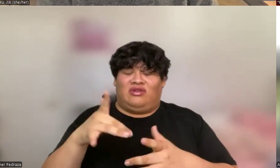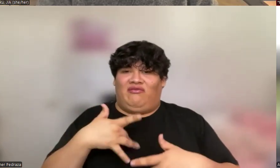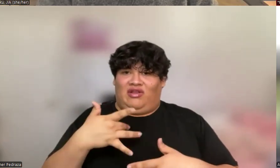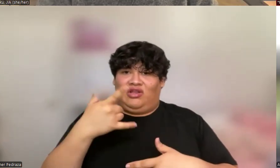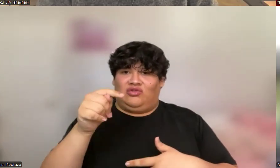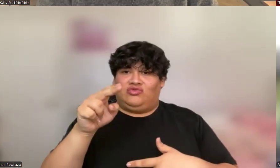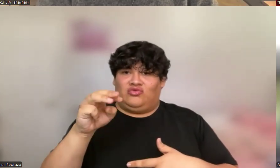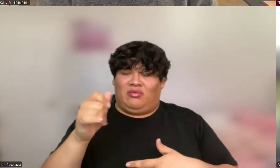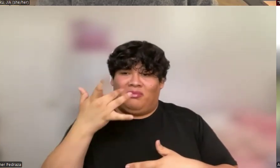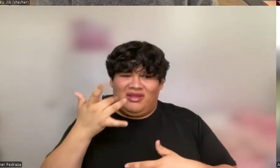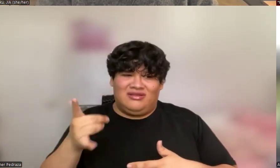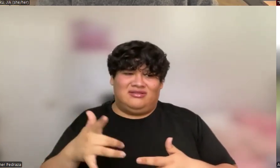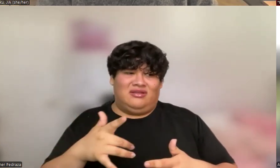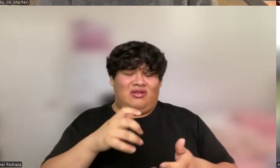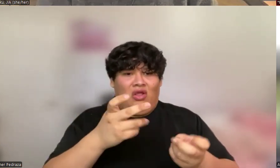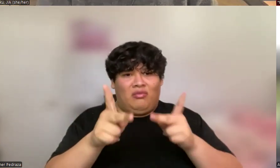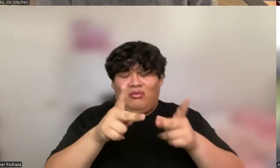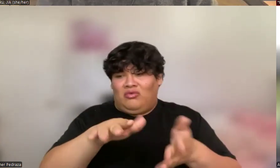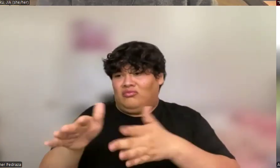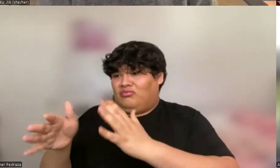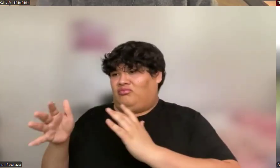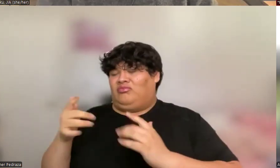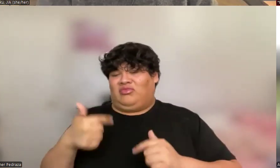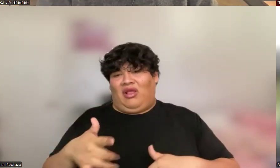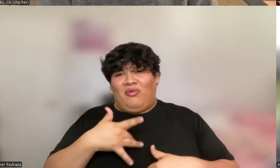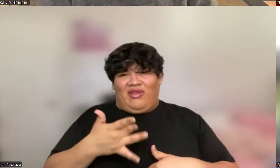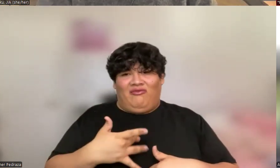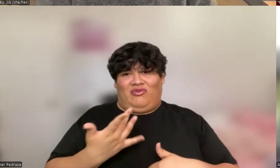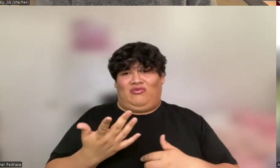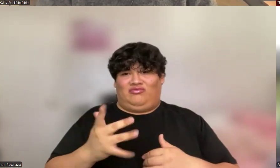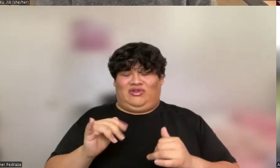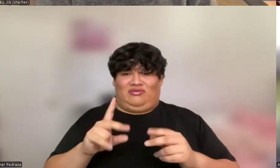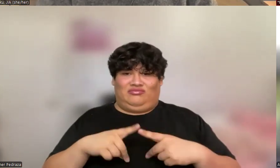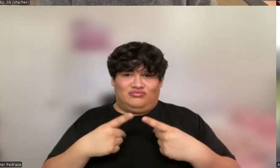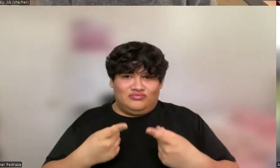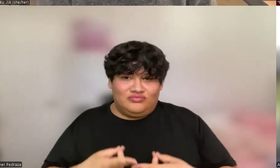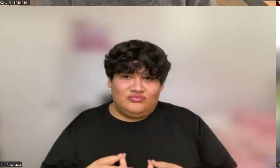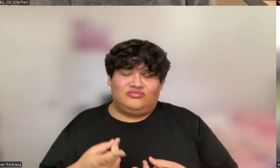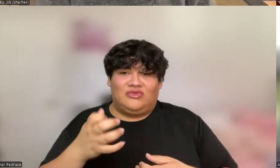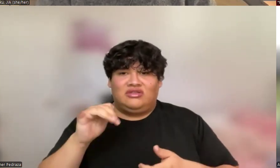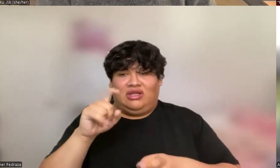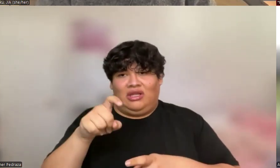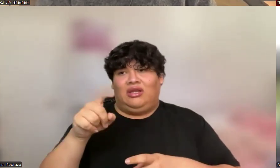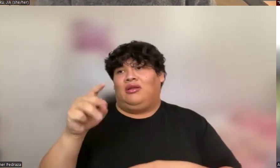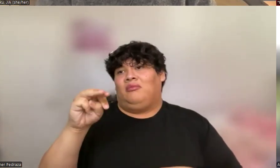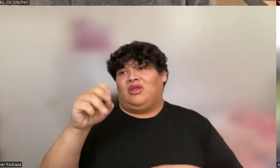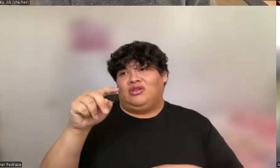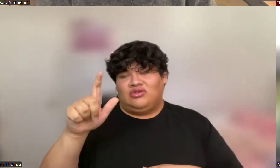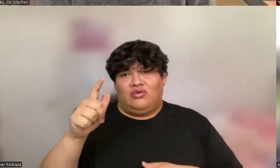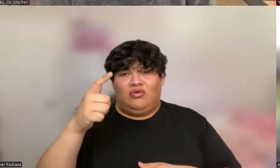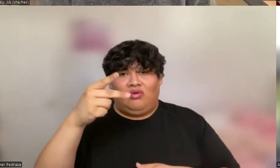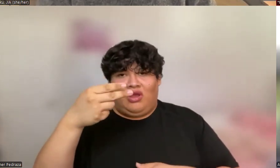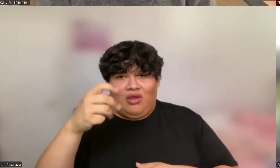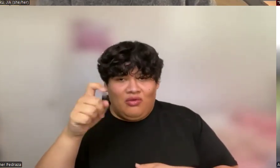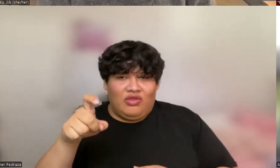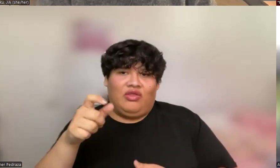losing their loved ones, losing their social circle, and how that can bring an onset of a behavioral mental health need. So thank you, Ali, again,